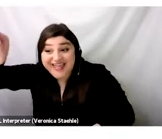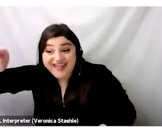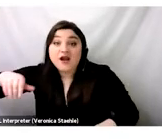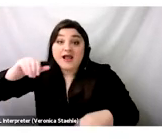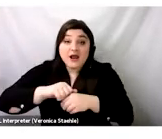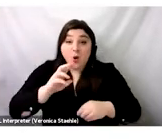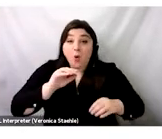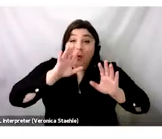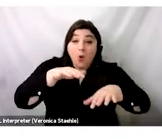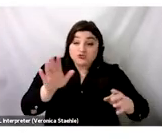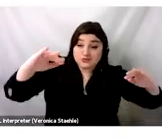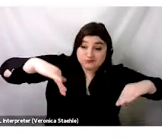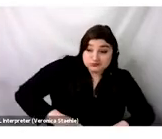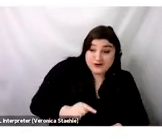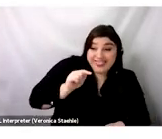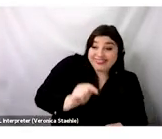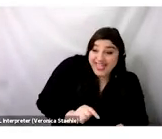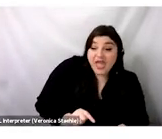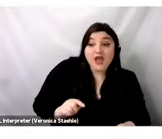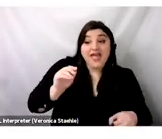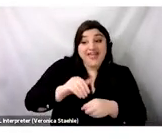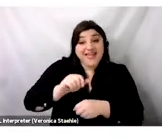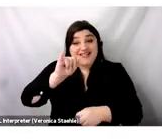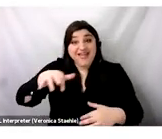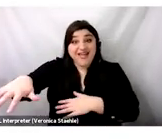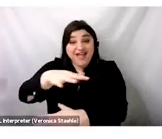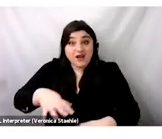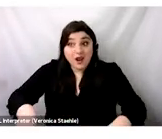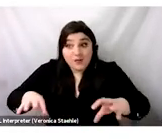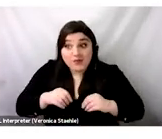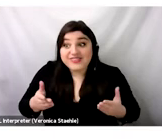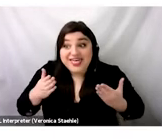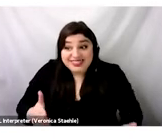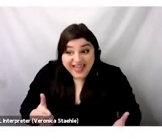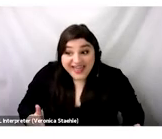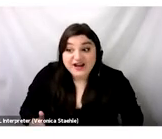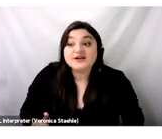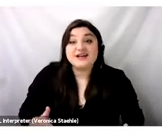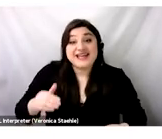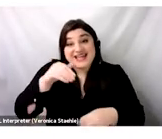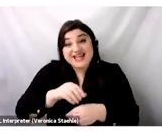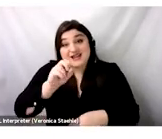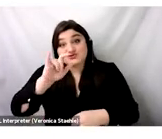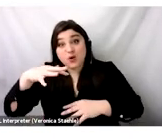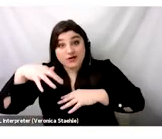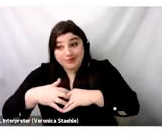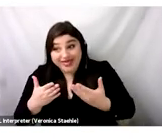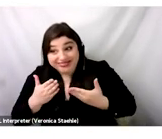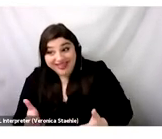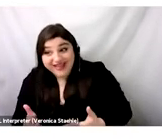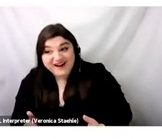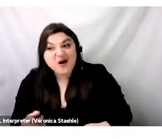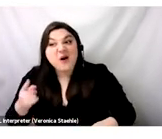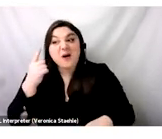chain. Okay, the next logical point is that they're in us.